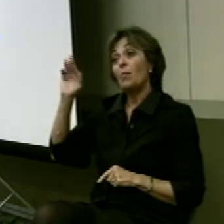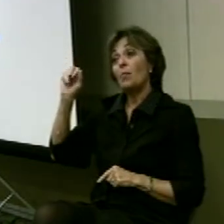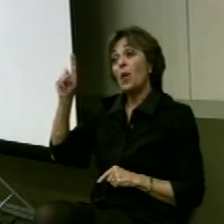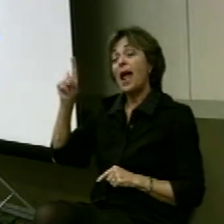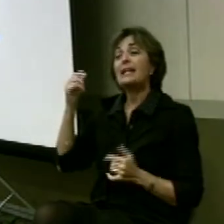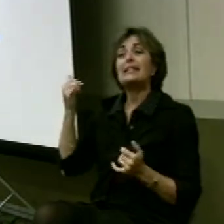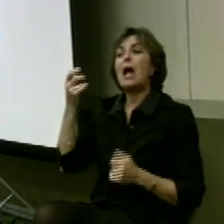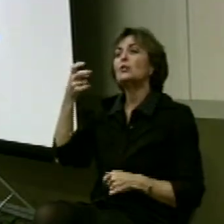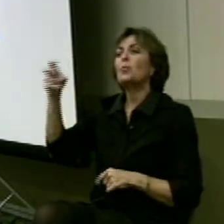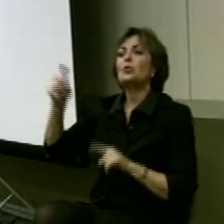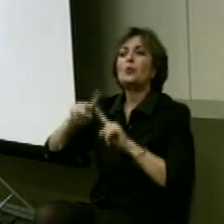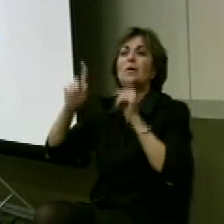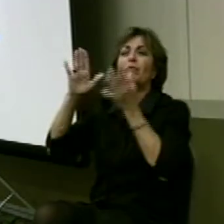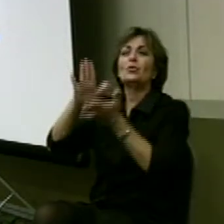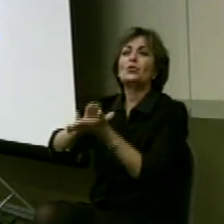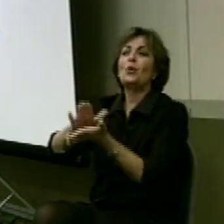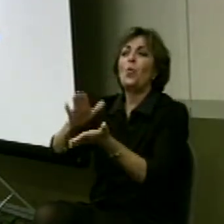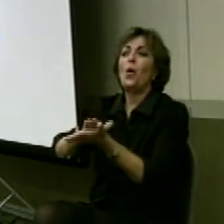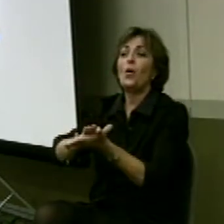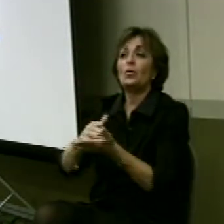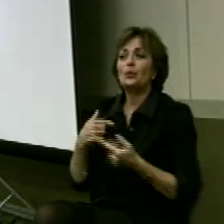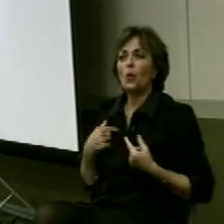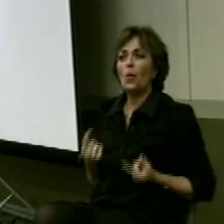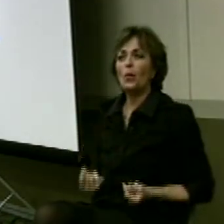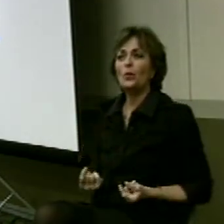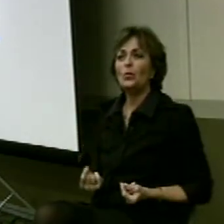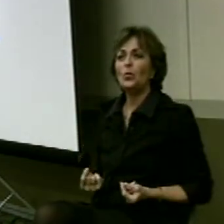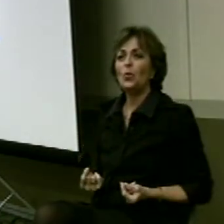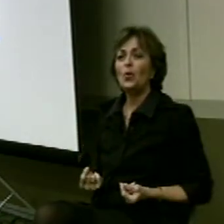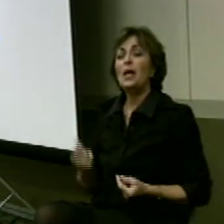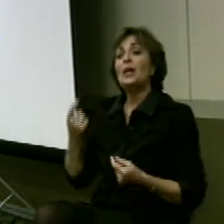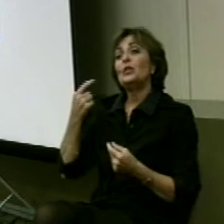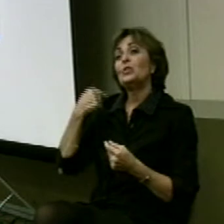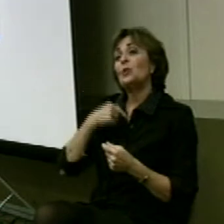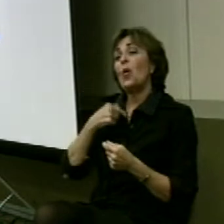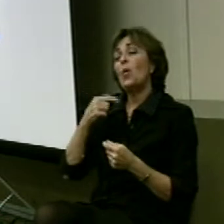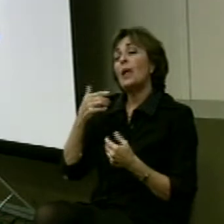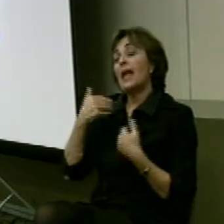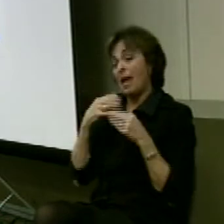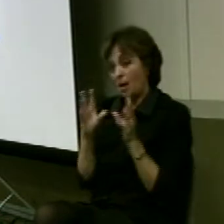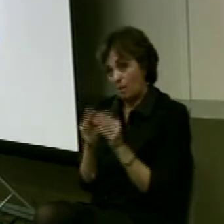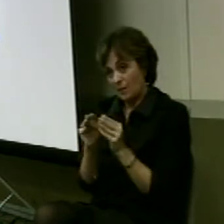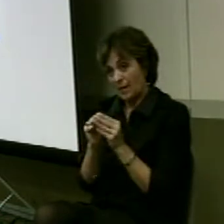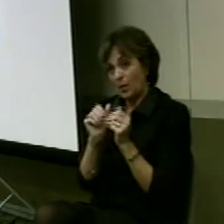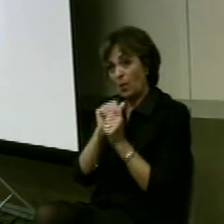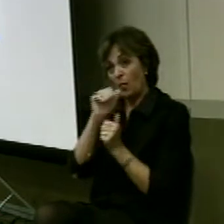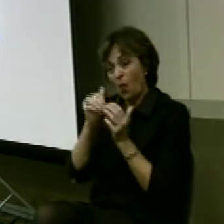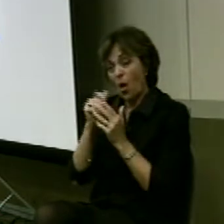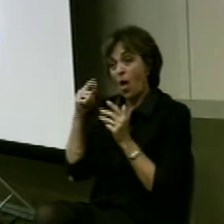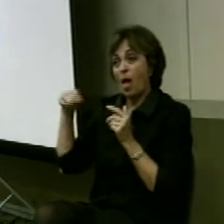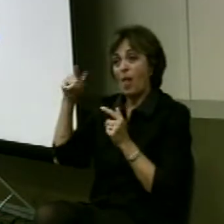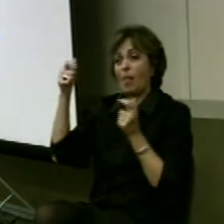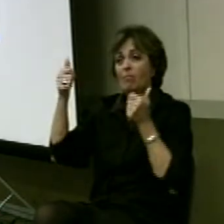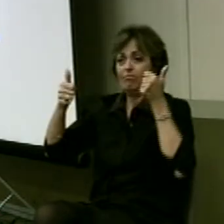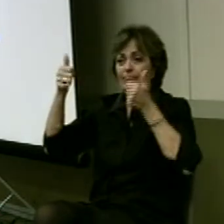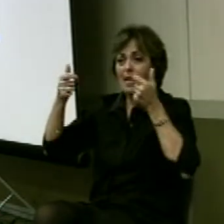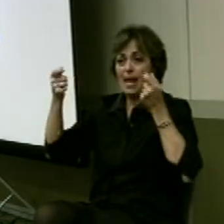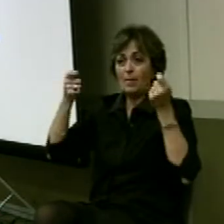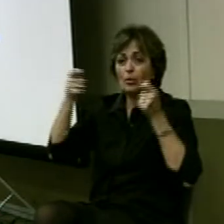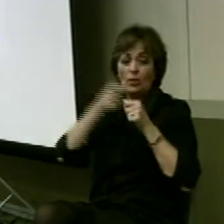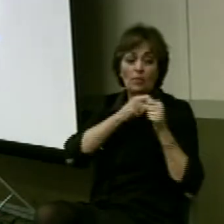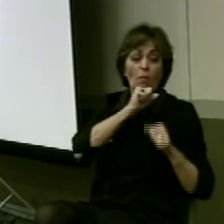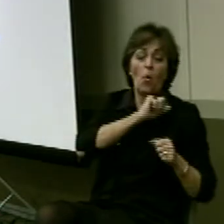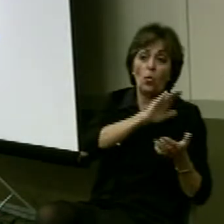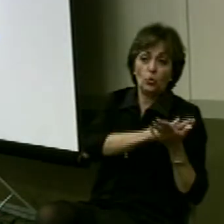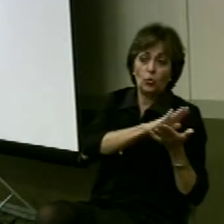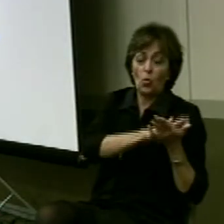But we find out that Brad is now changing schools. So what are we going to do? What we did is that we had a meeting with